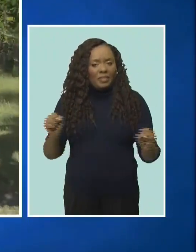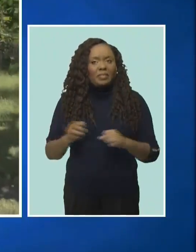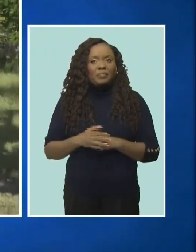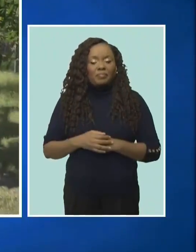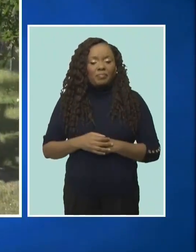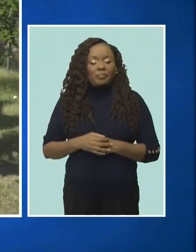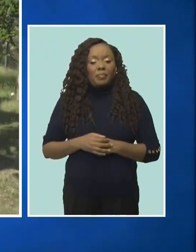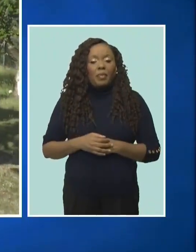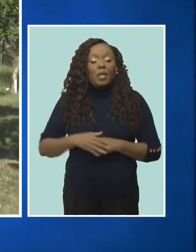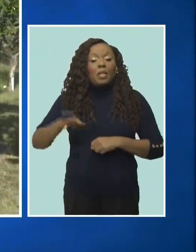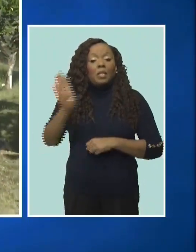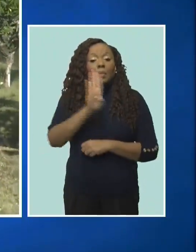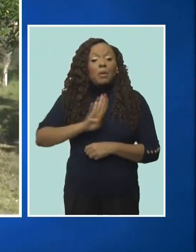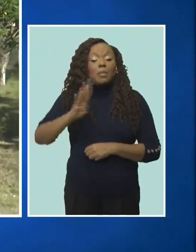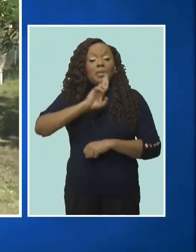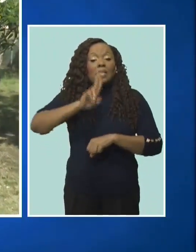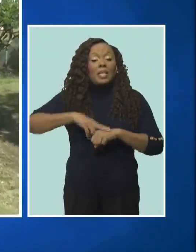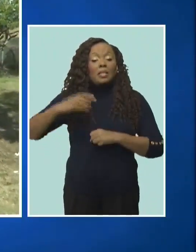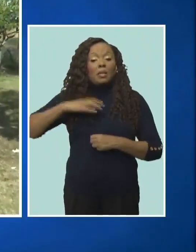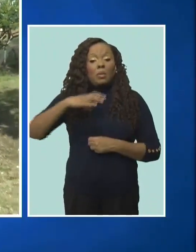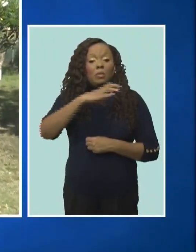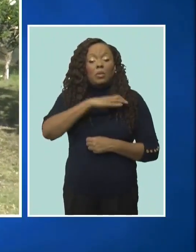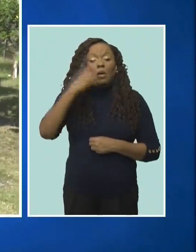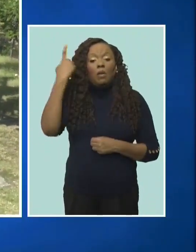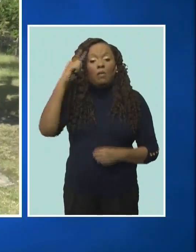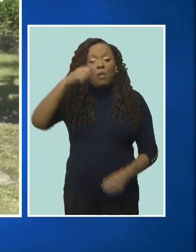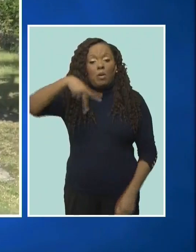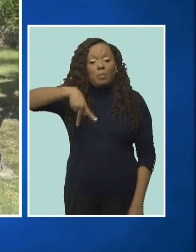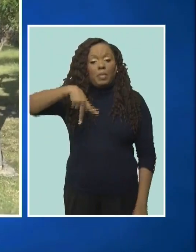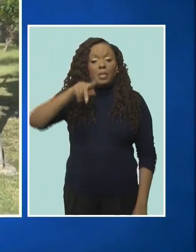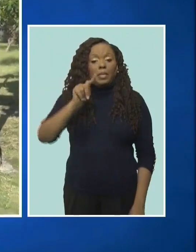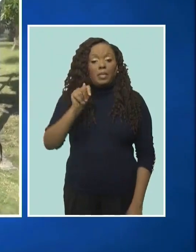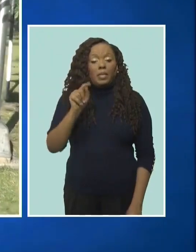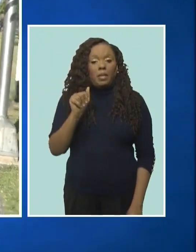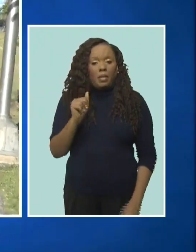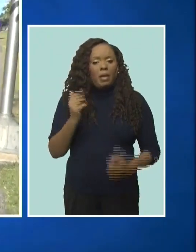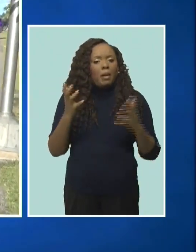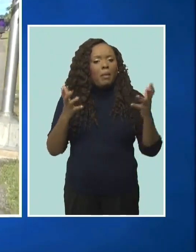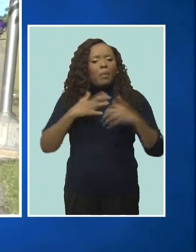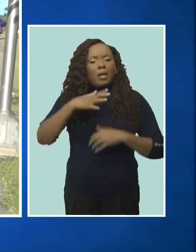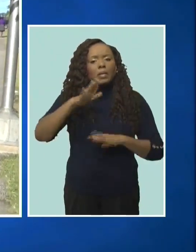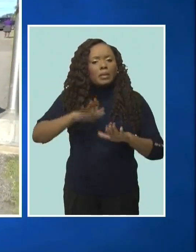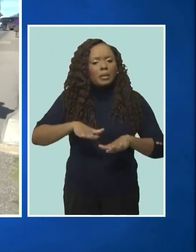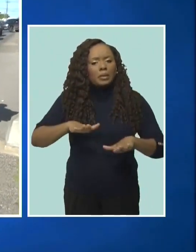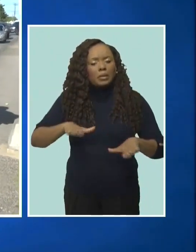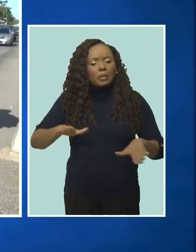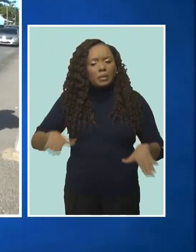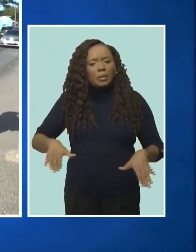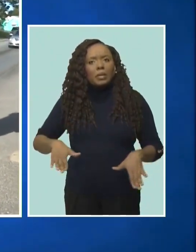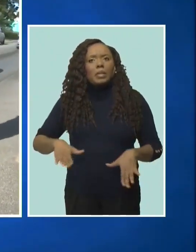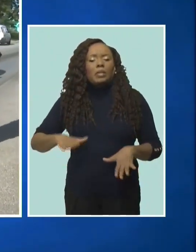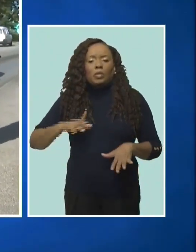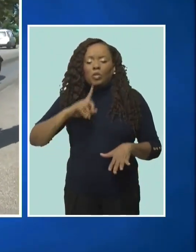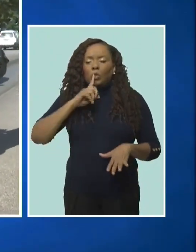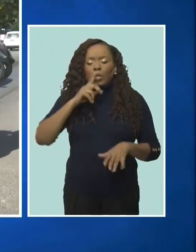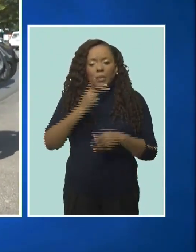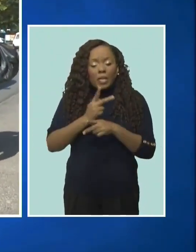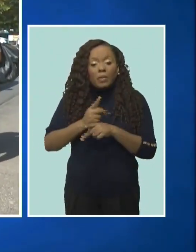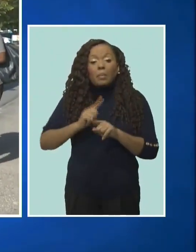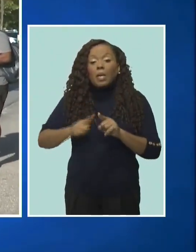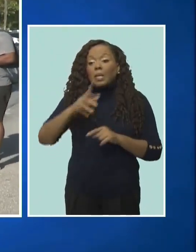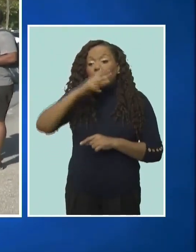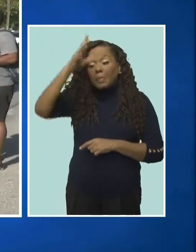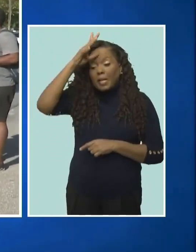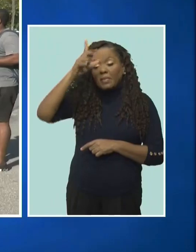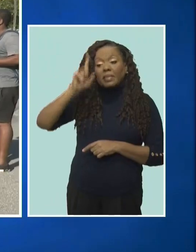Parent-Teacher Associations also wants parents to guide their children how to watch out for dangers on the road. General Secretary